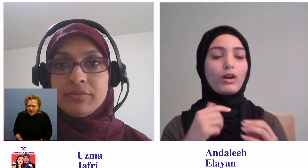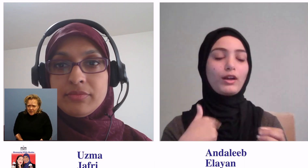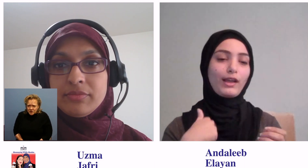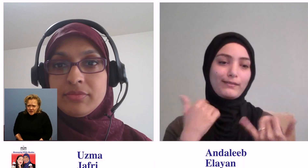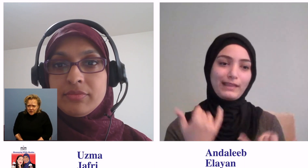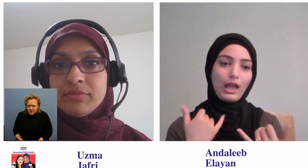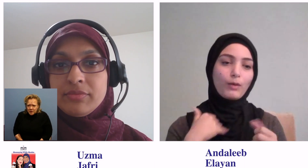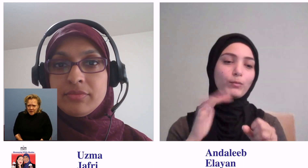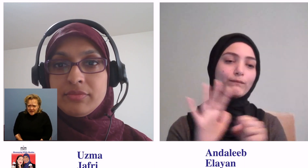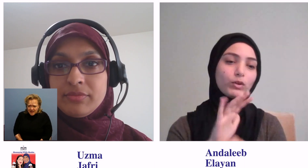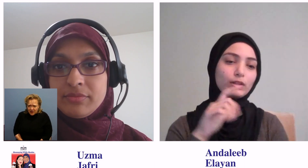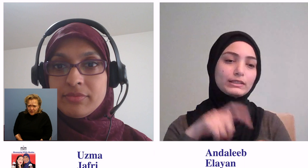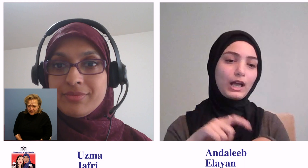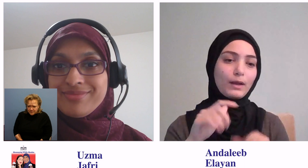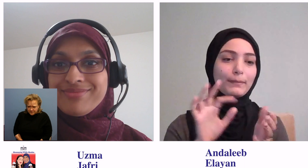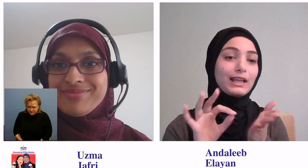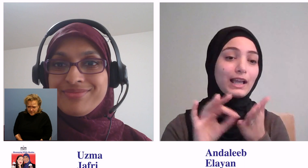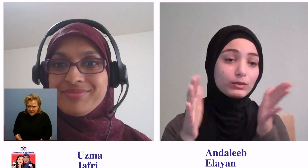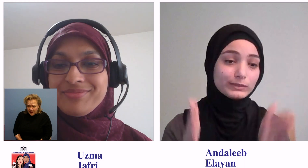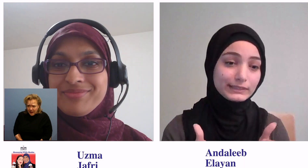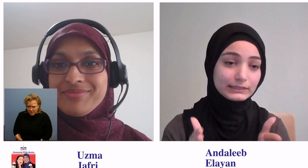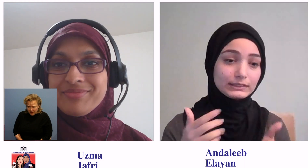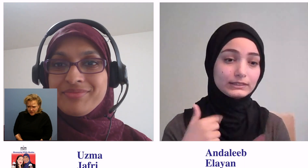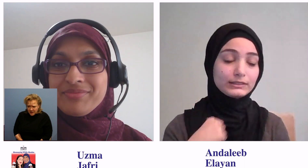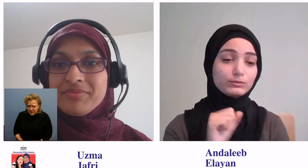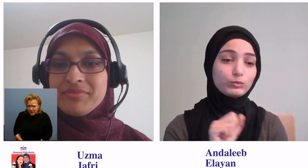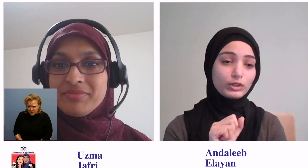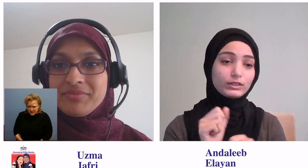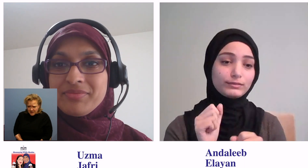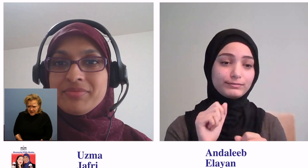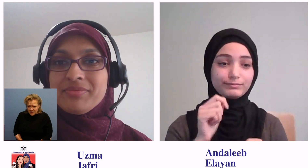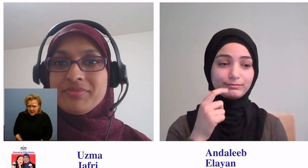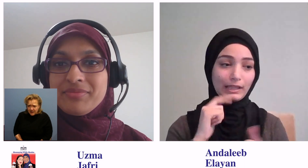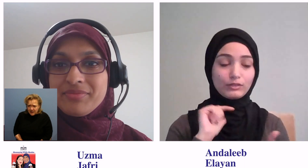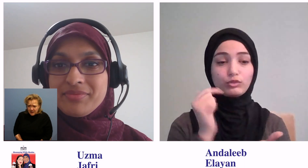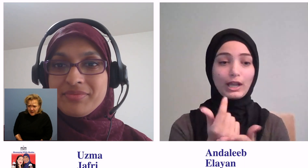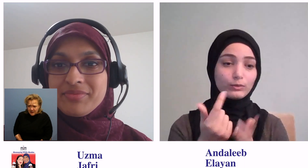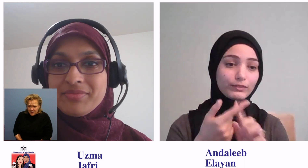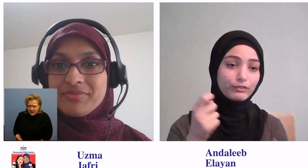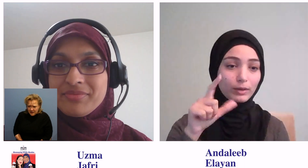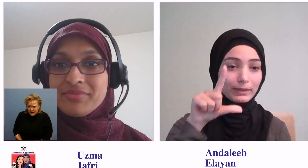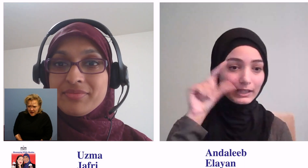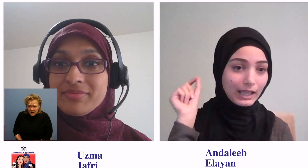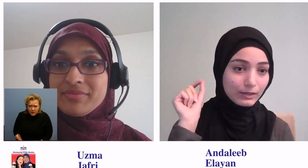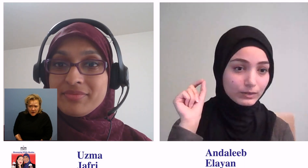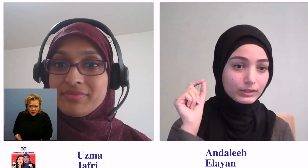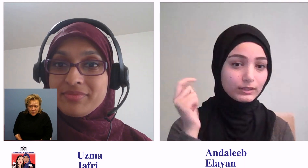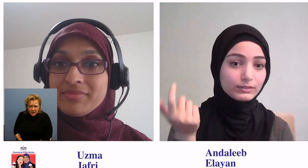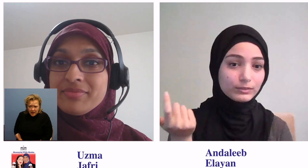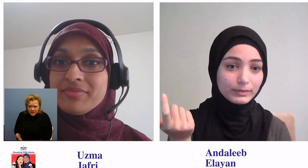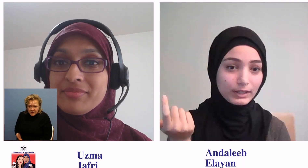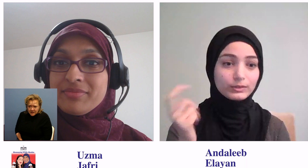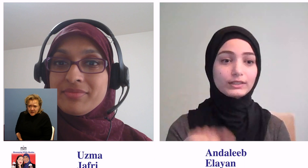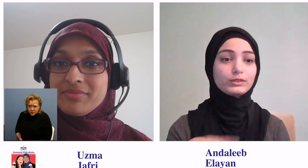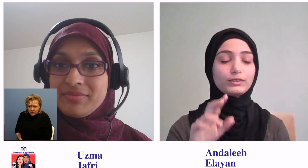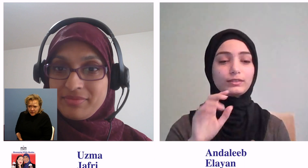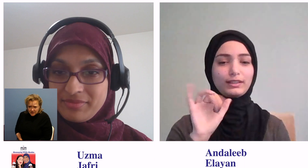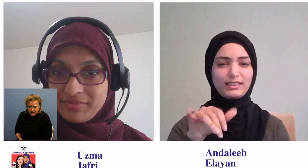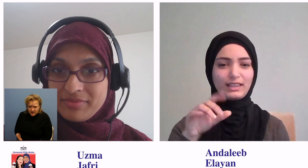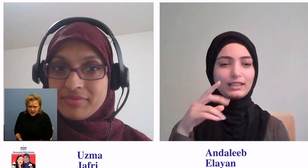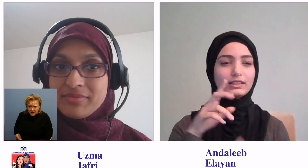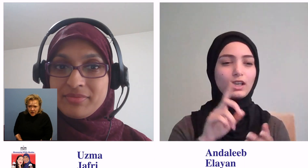also, um, just a little bit about myself, I'm a full-time accountant. I graduated from Gallaudet